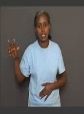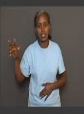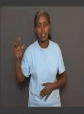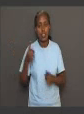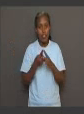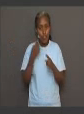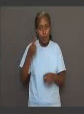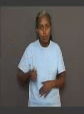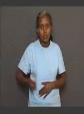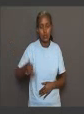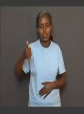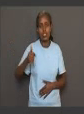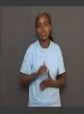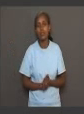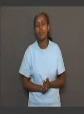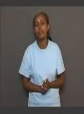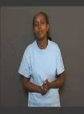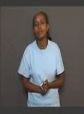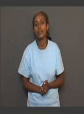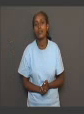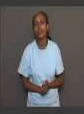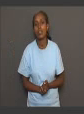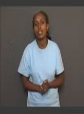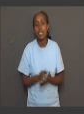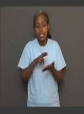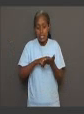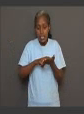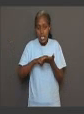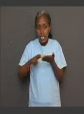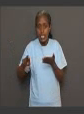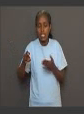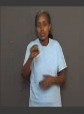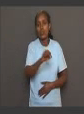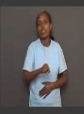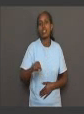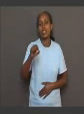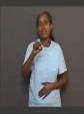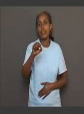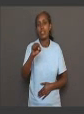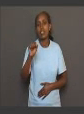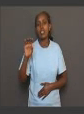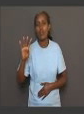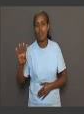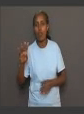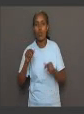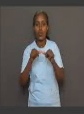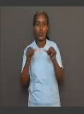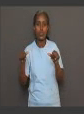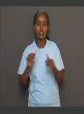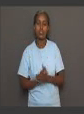from the origin. The radius of the sphere is 4